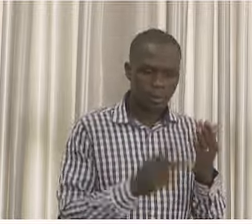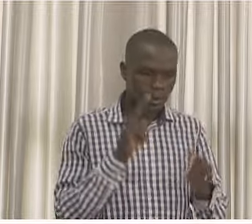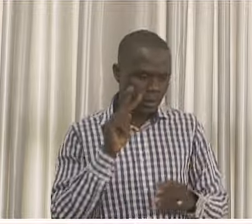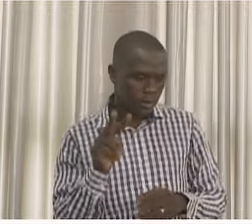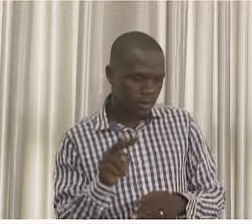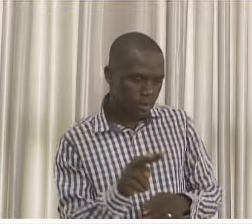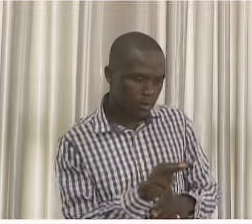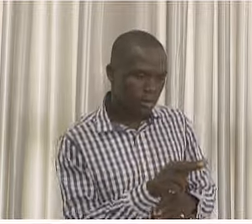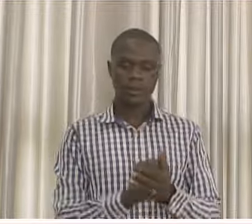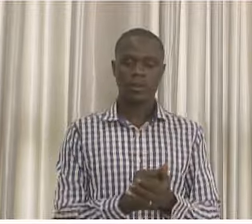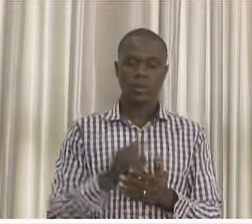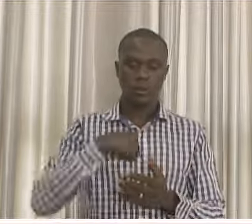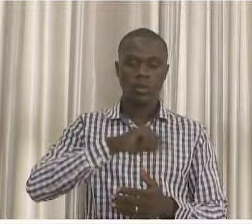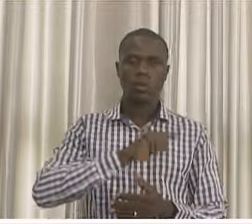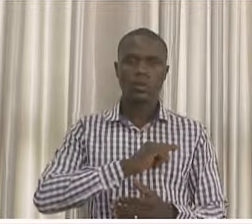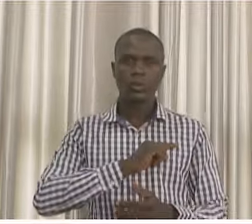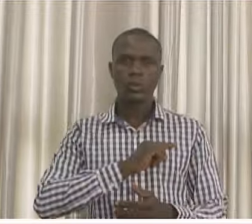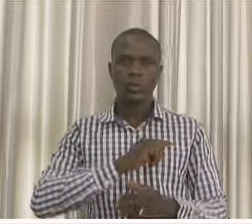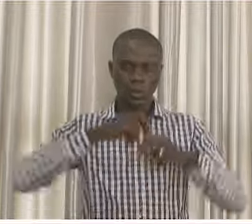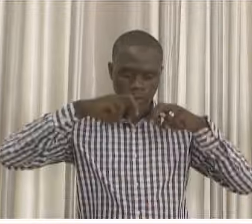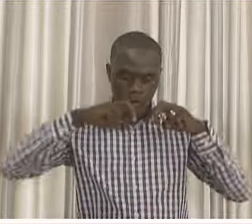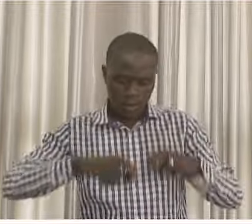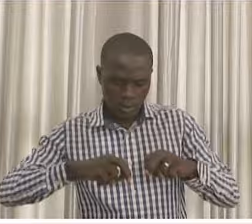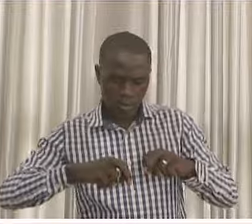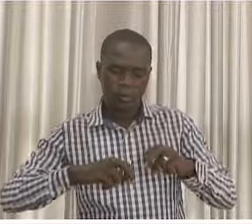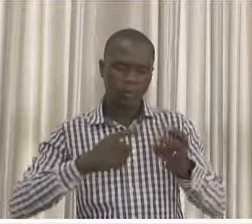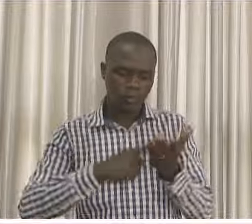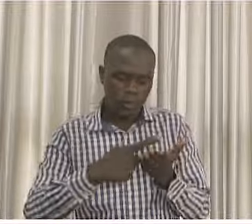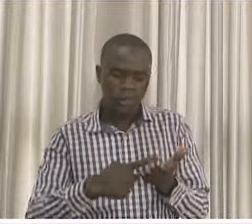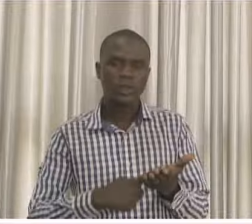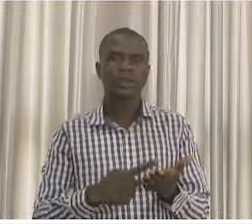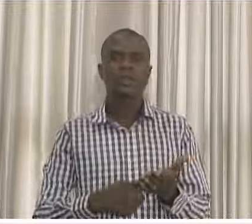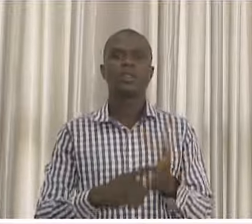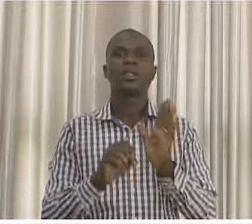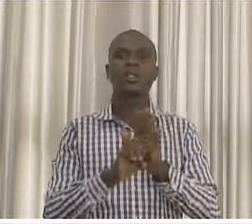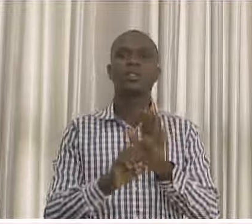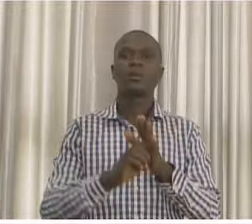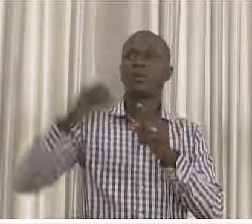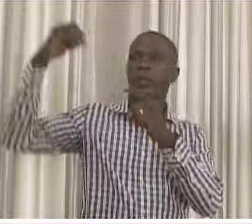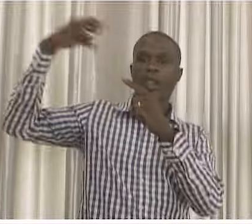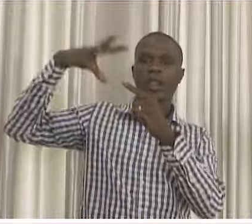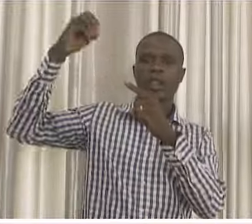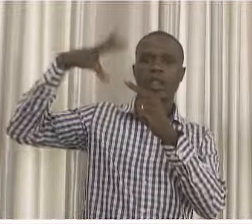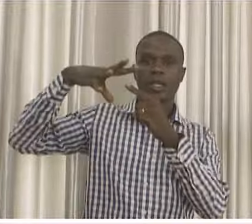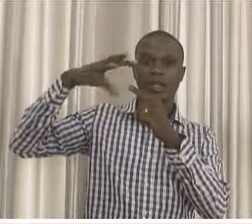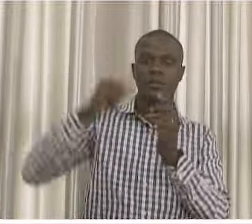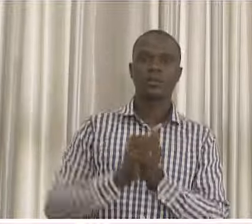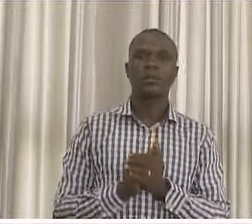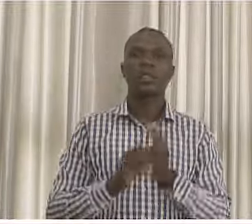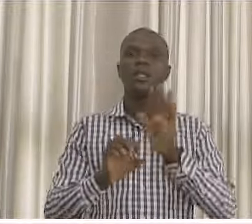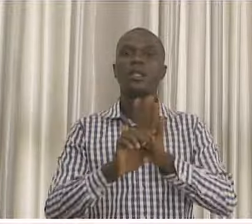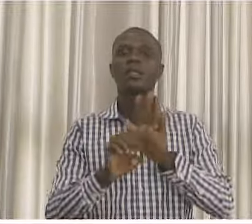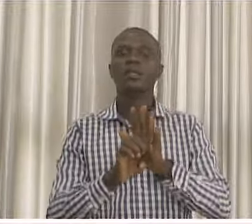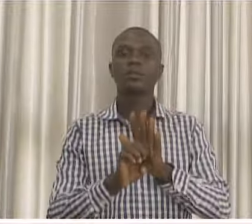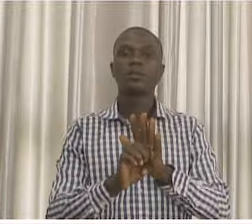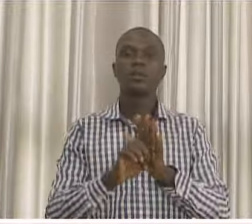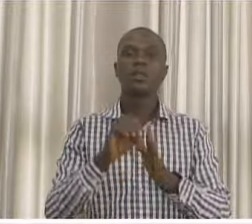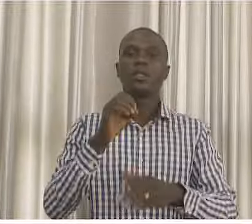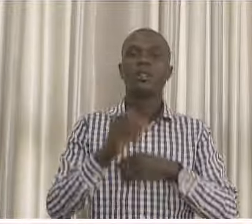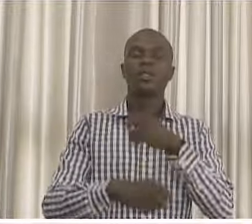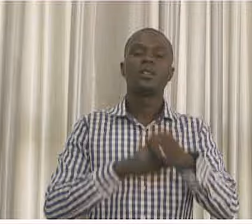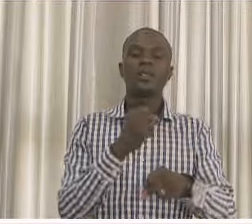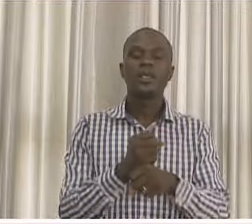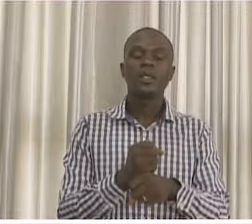development document. If you go to energy, for example, 2018, the energy where this country the boast of